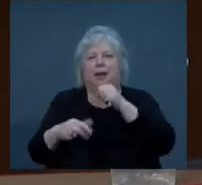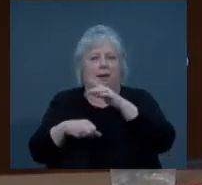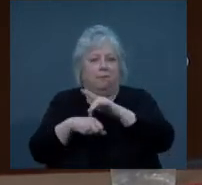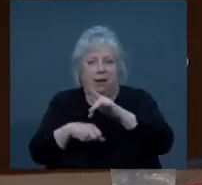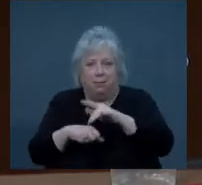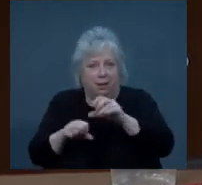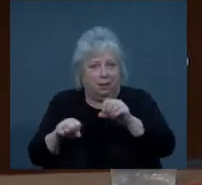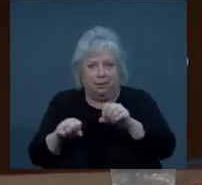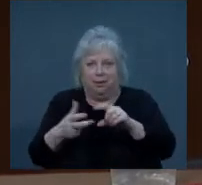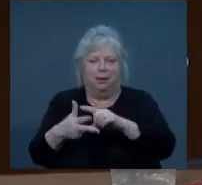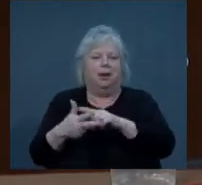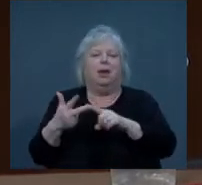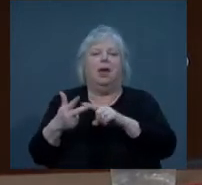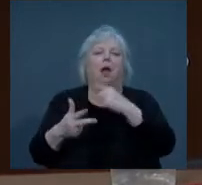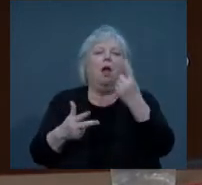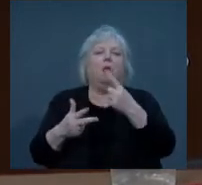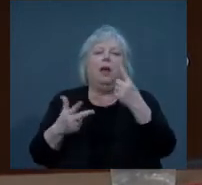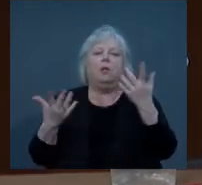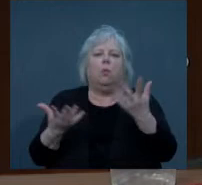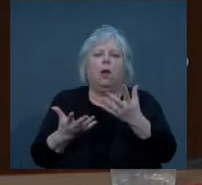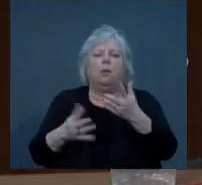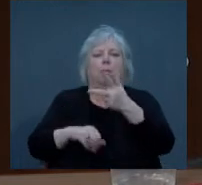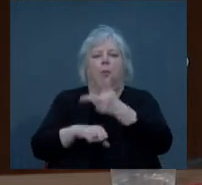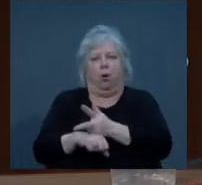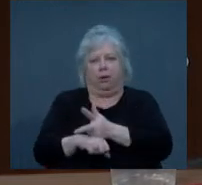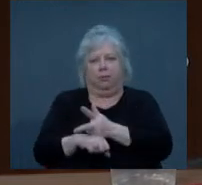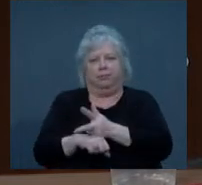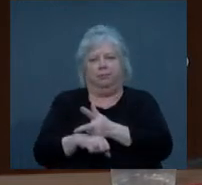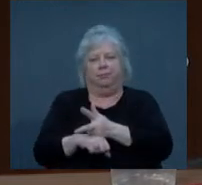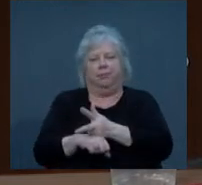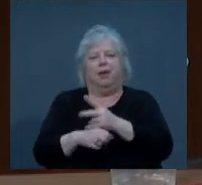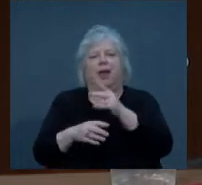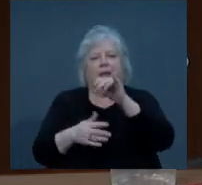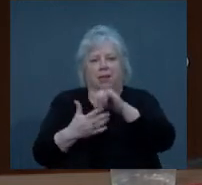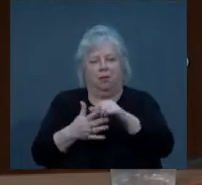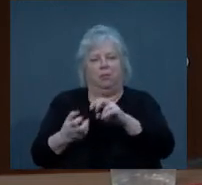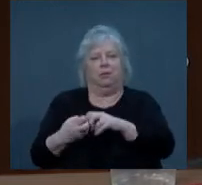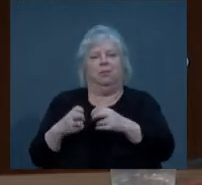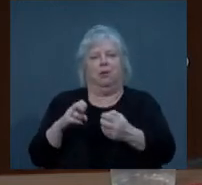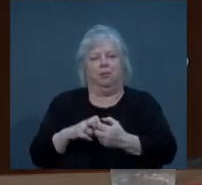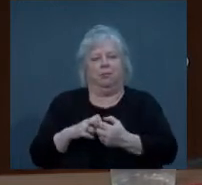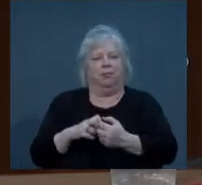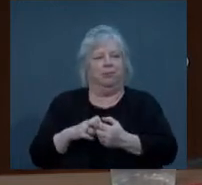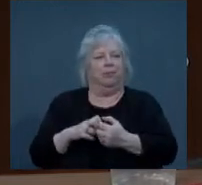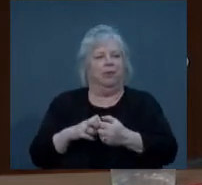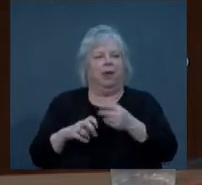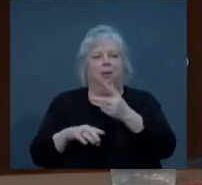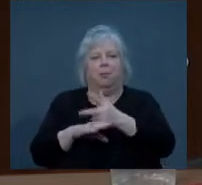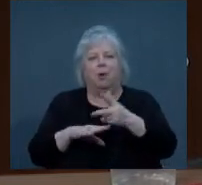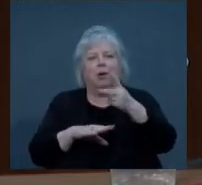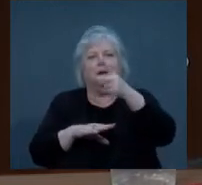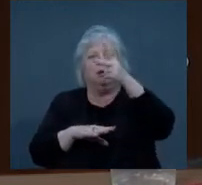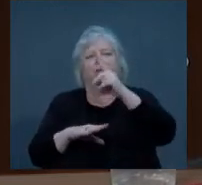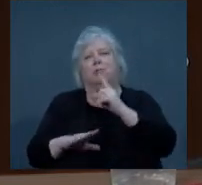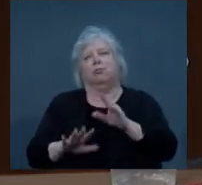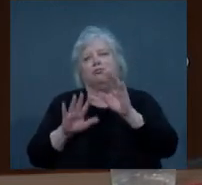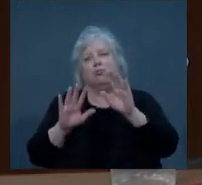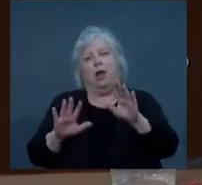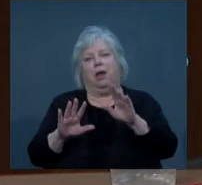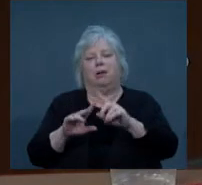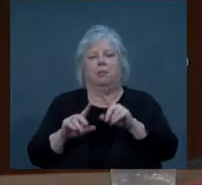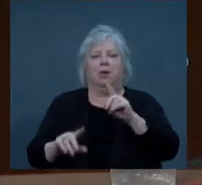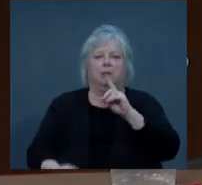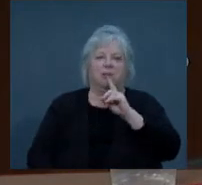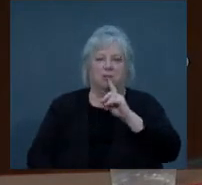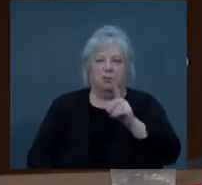availability. It always came down to parking. And parking decks are great, but the